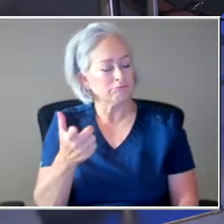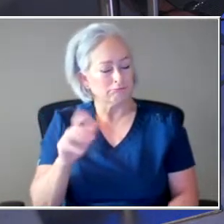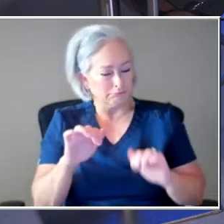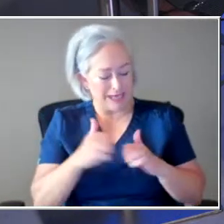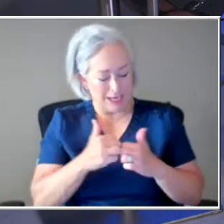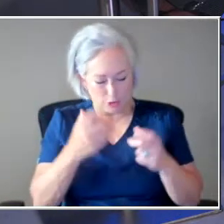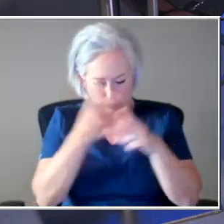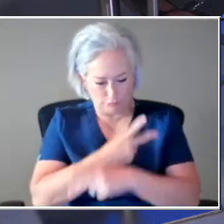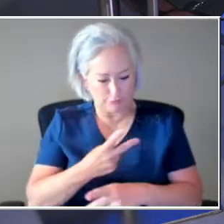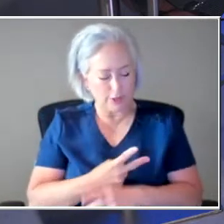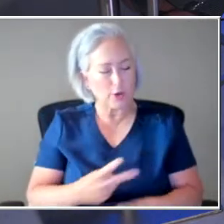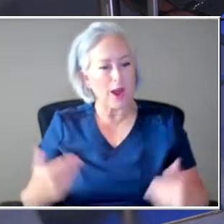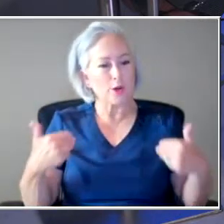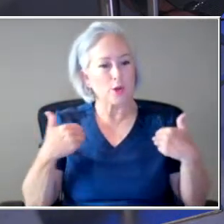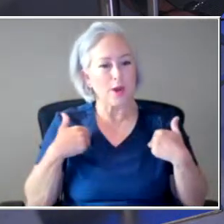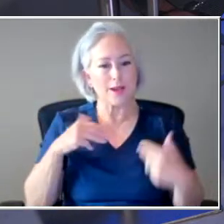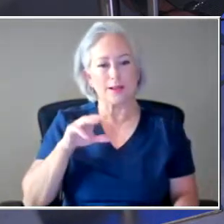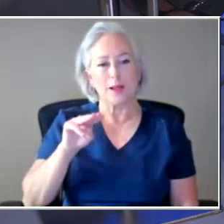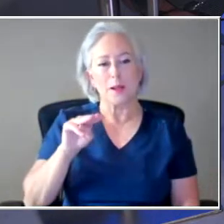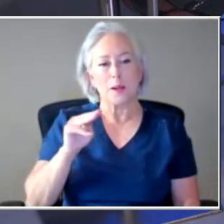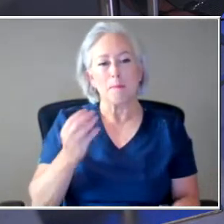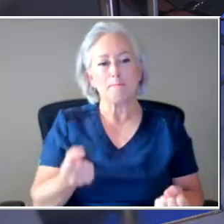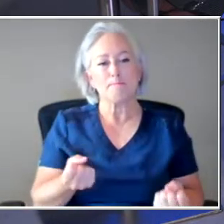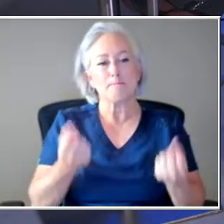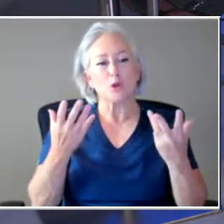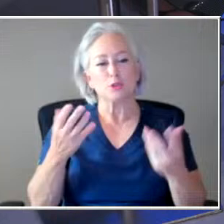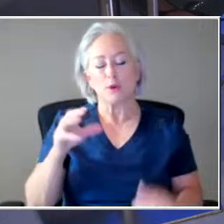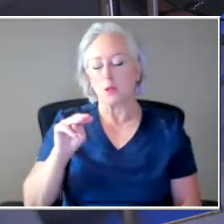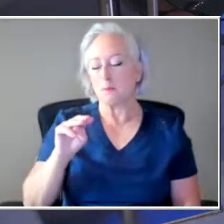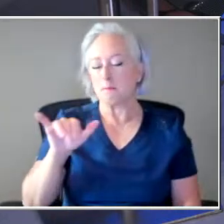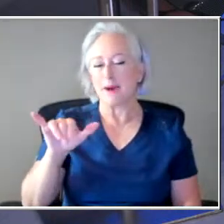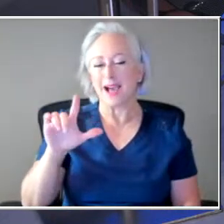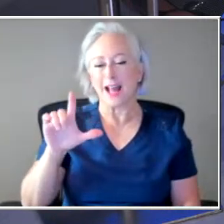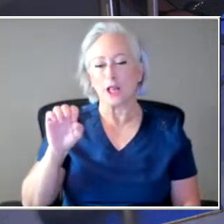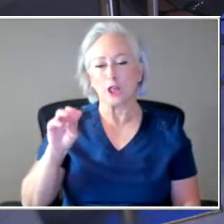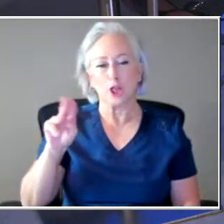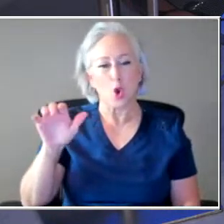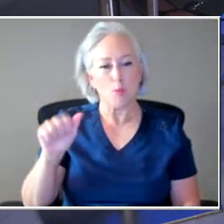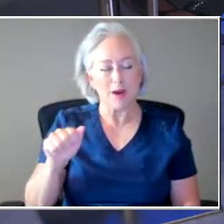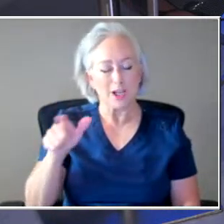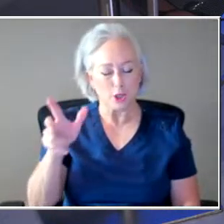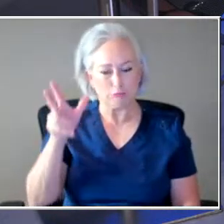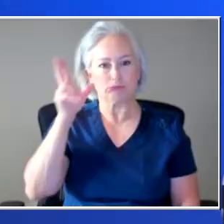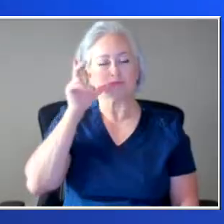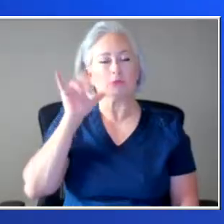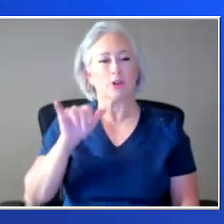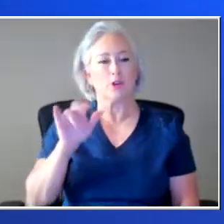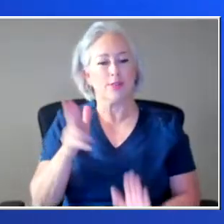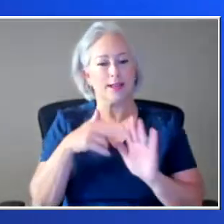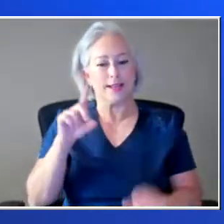you had multiple myeloma, and what did you think when you heard this diagnosis? So I